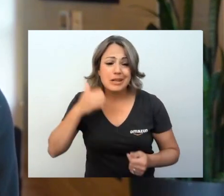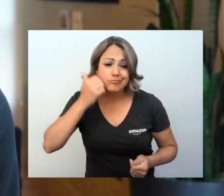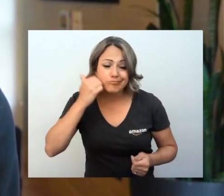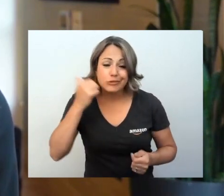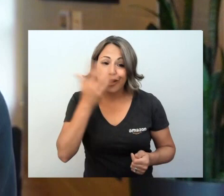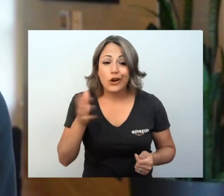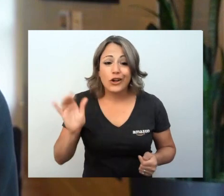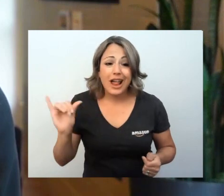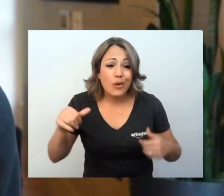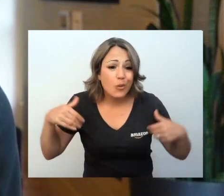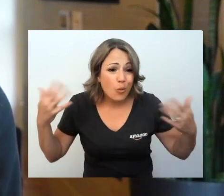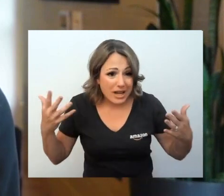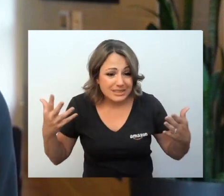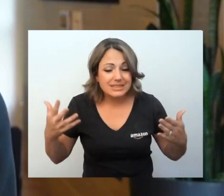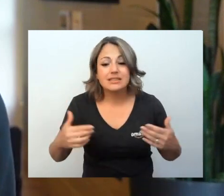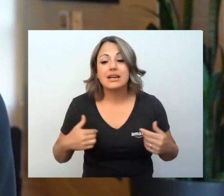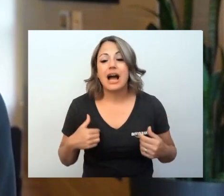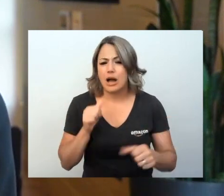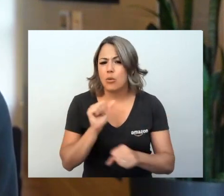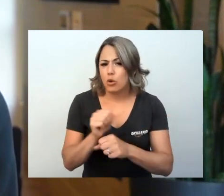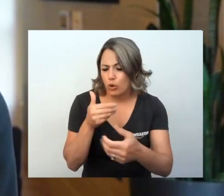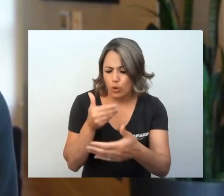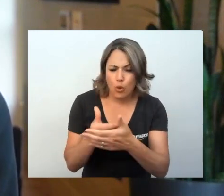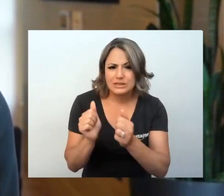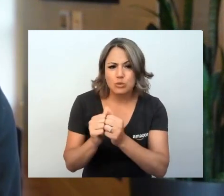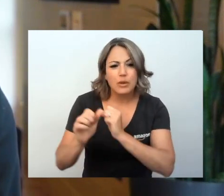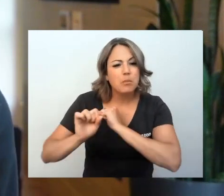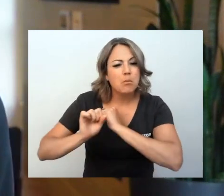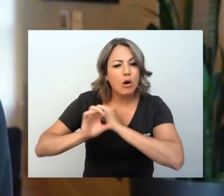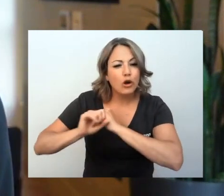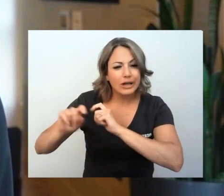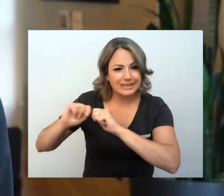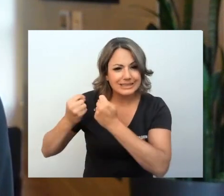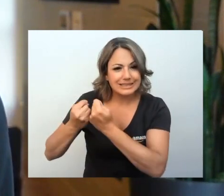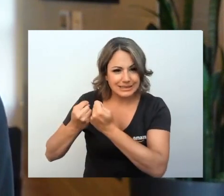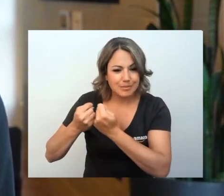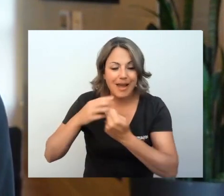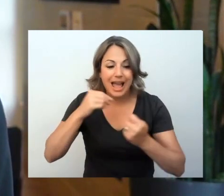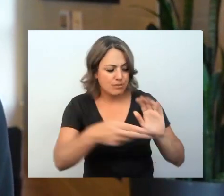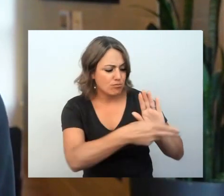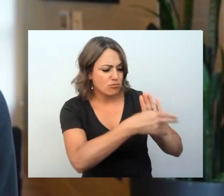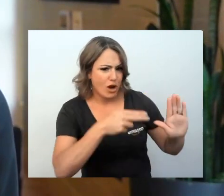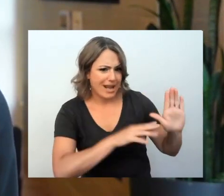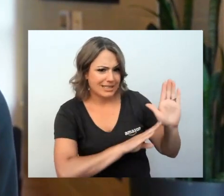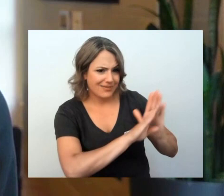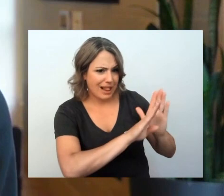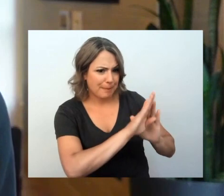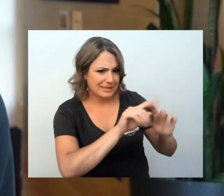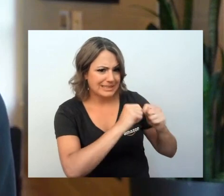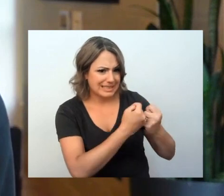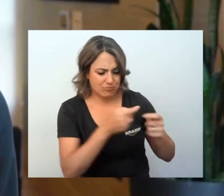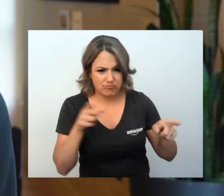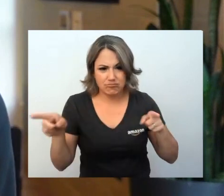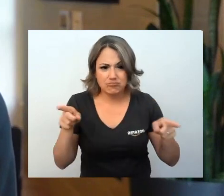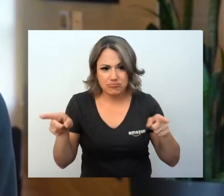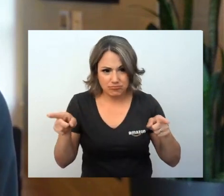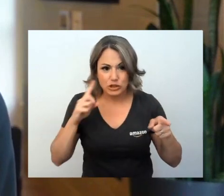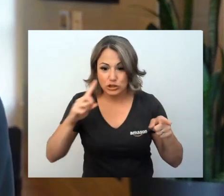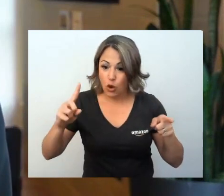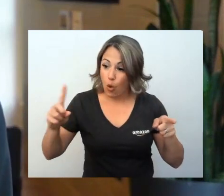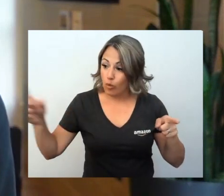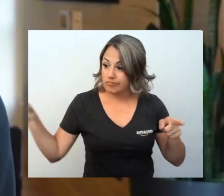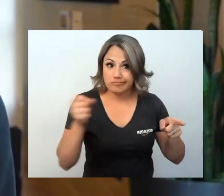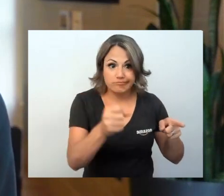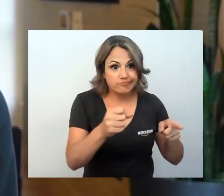kind of entails, what I do is I work closely with the marketing team and the brand development team to not only onboard new brands,